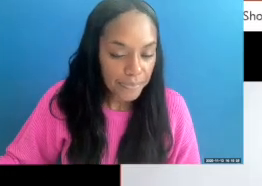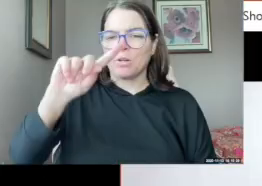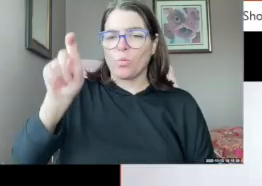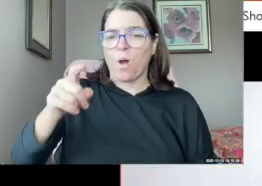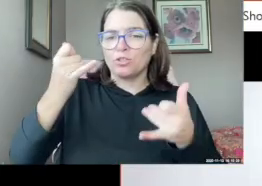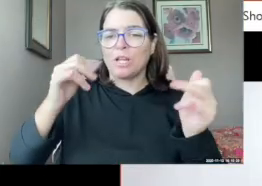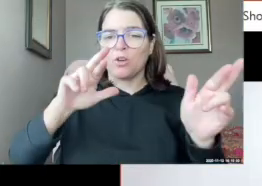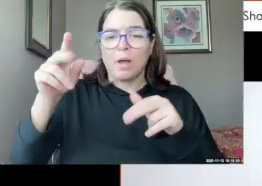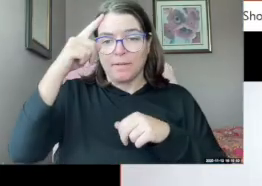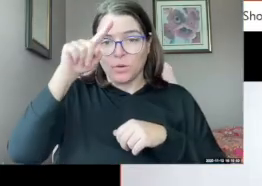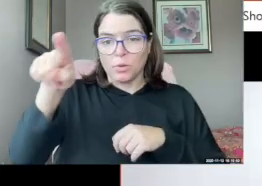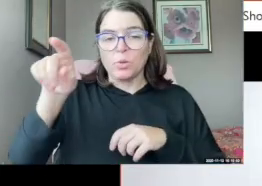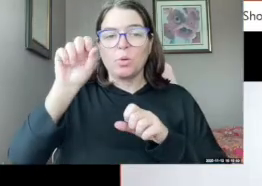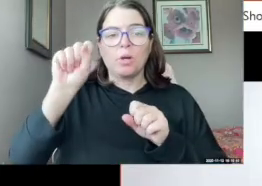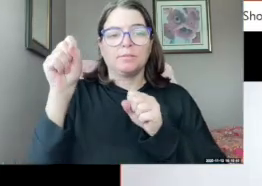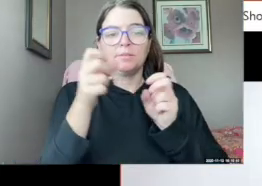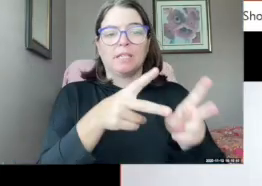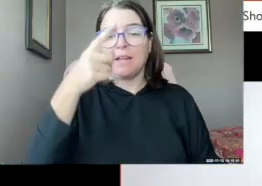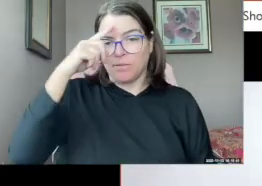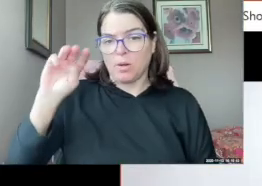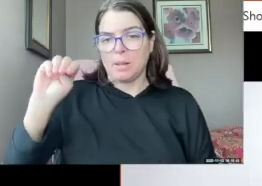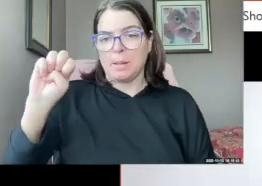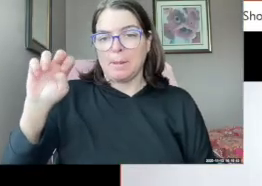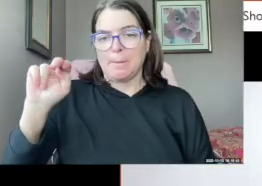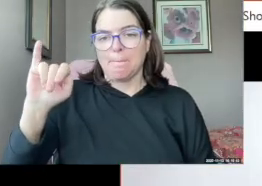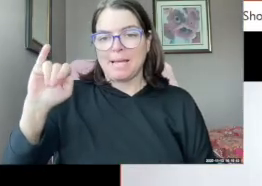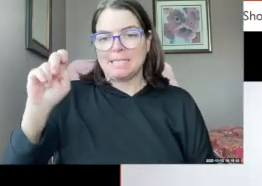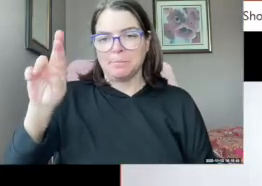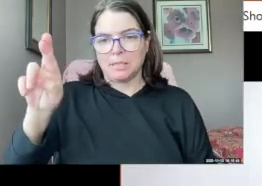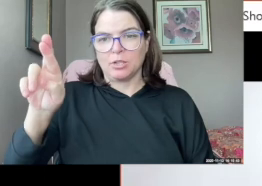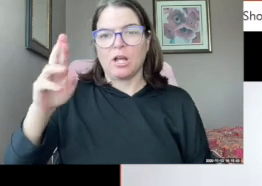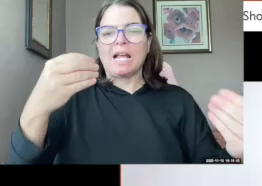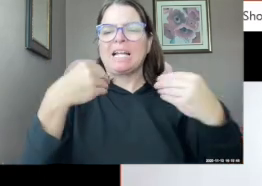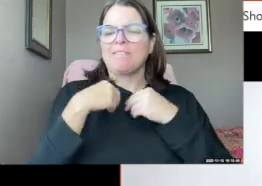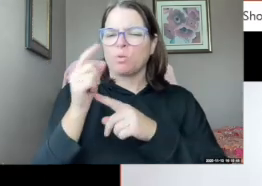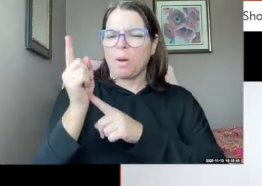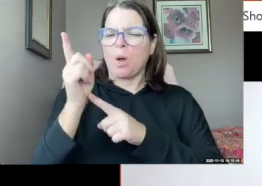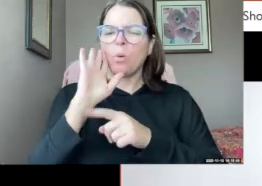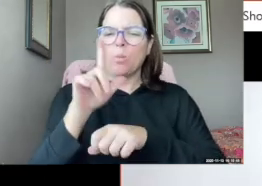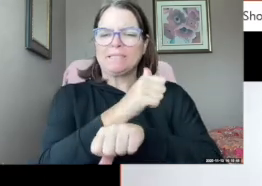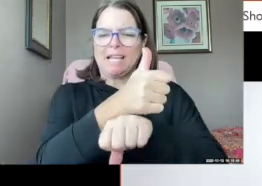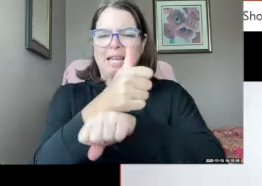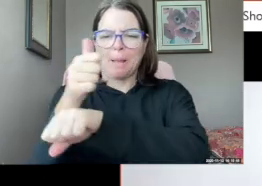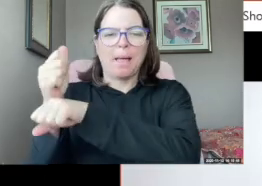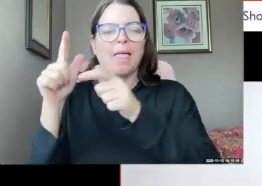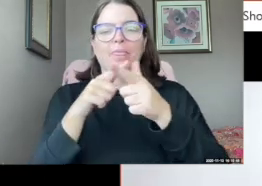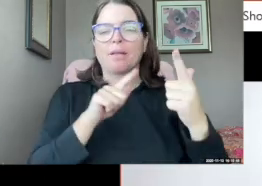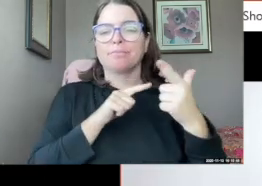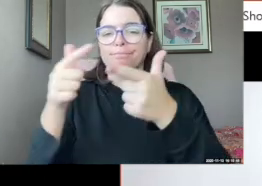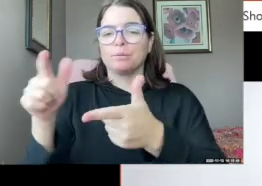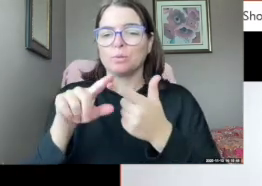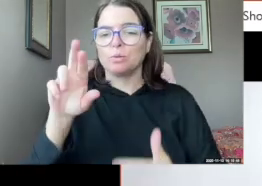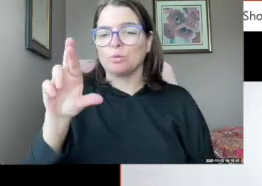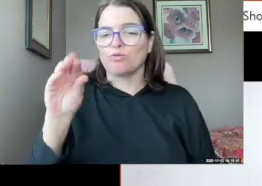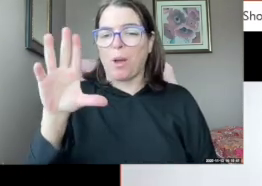via Mentimeter. We'll drop the slide in the chat so you can reference it while you answer the question. Give us a moment while we get these questions set